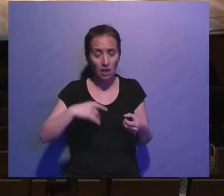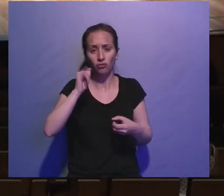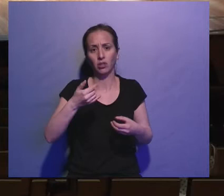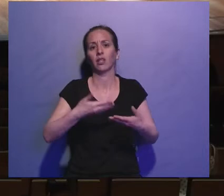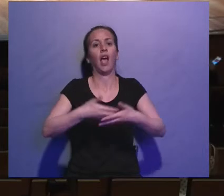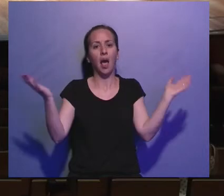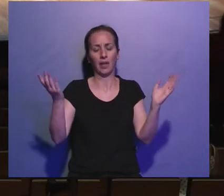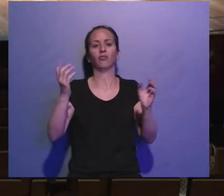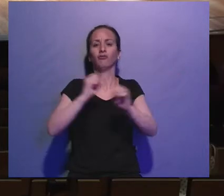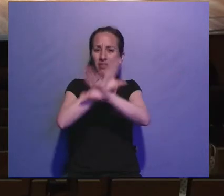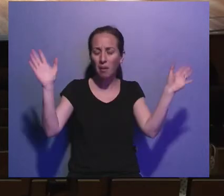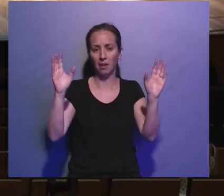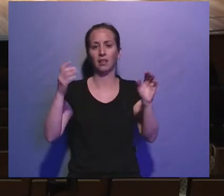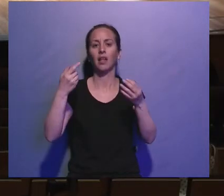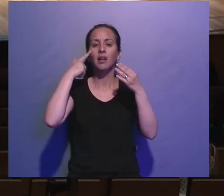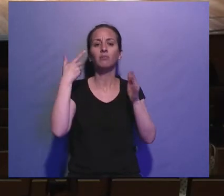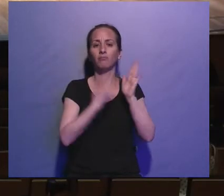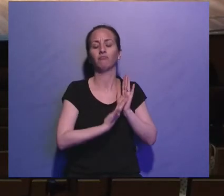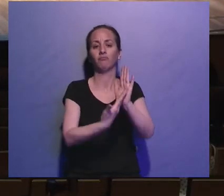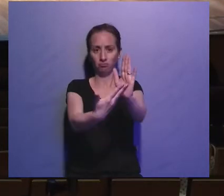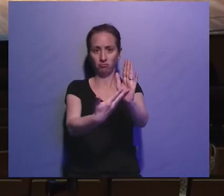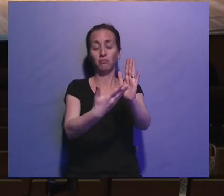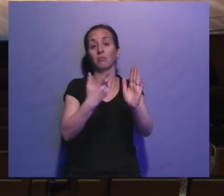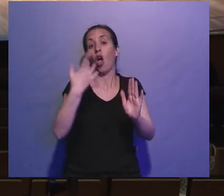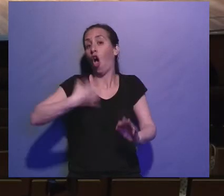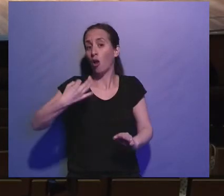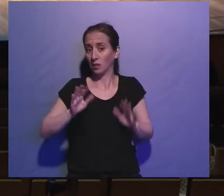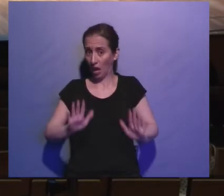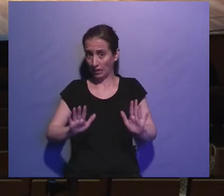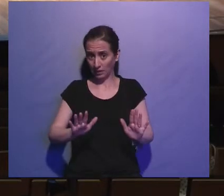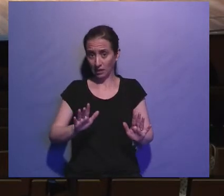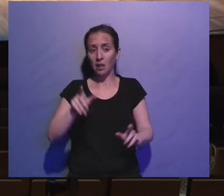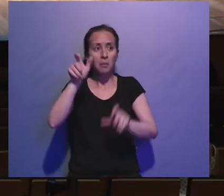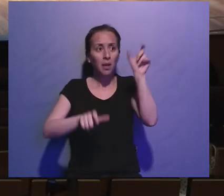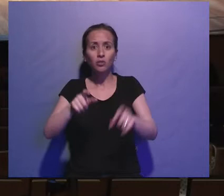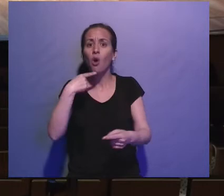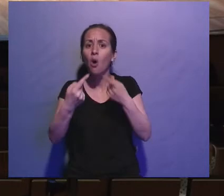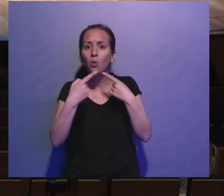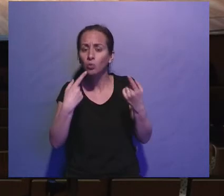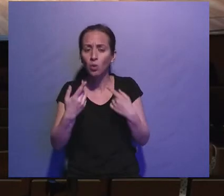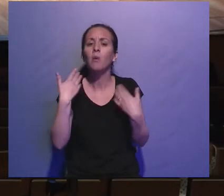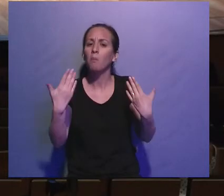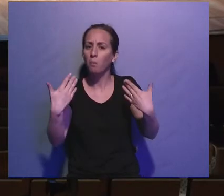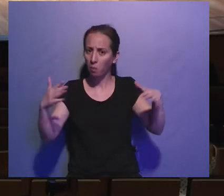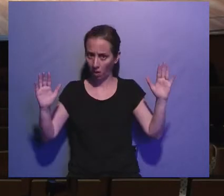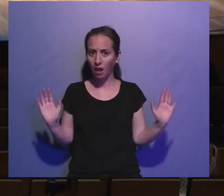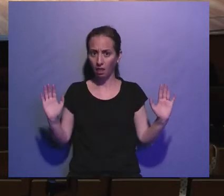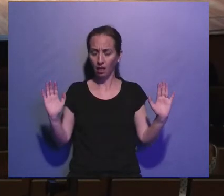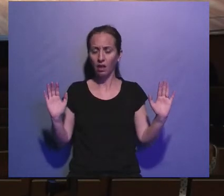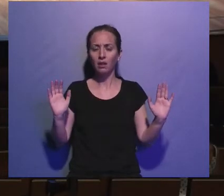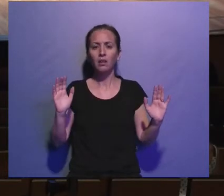into with the government are open, transparent, and published. There is an obligation to publish